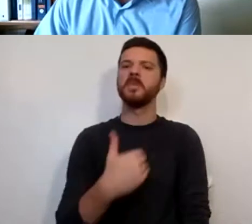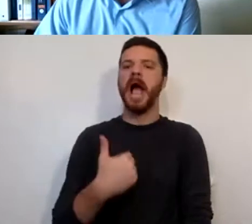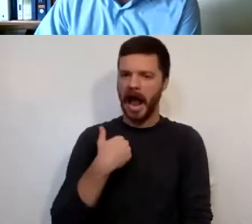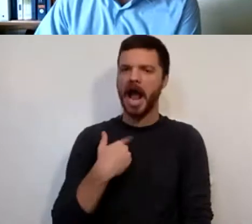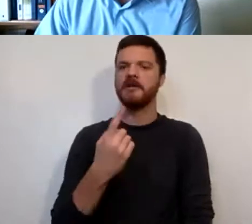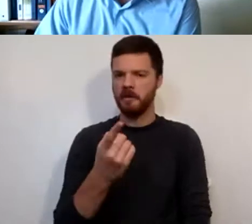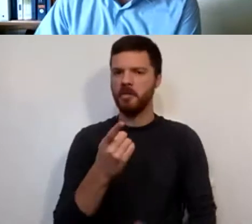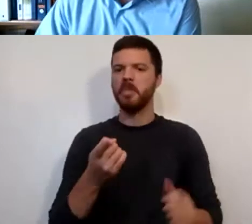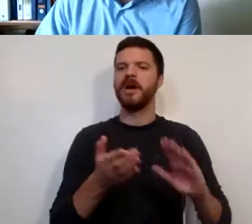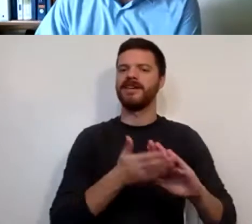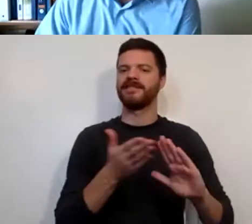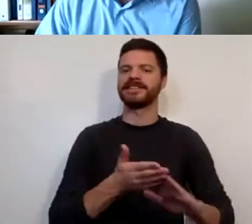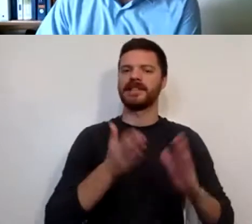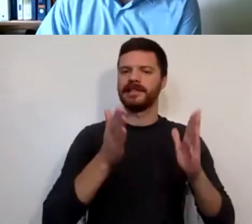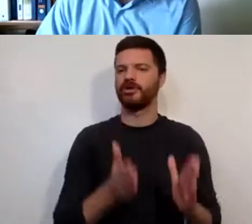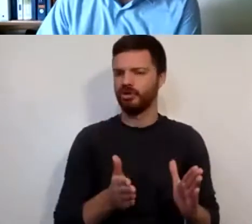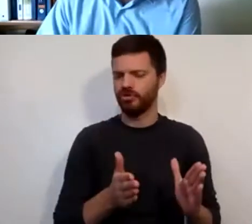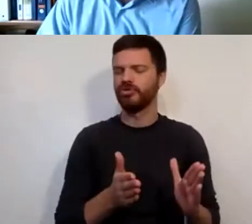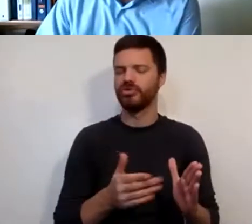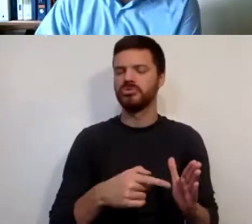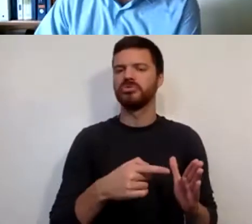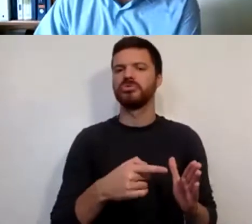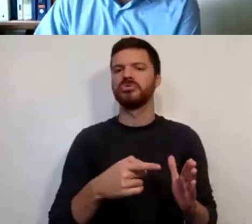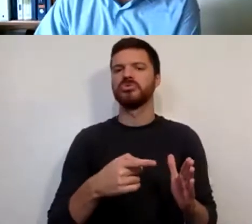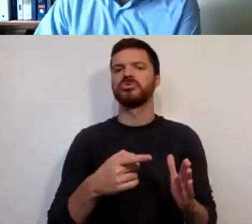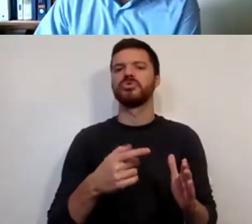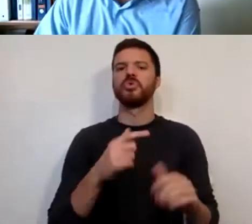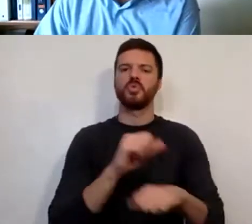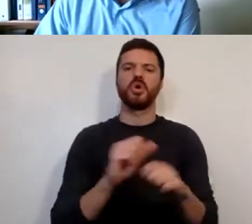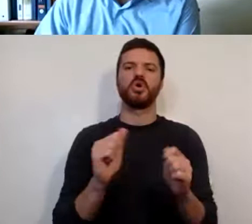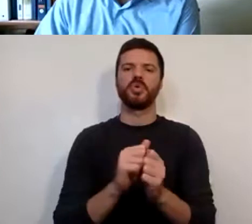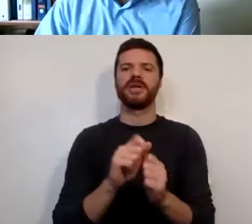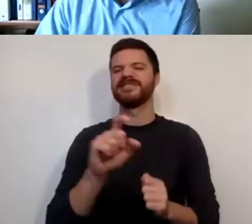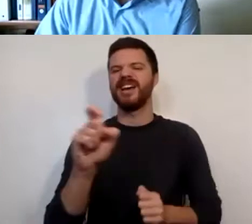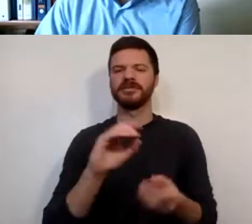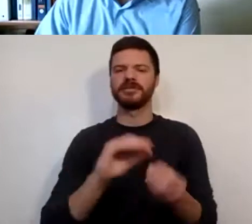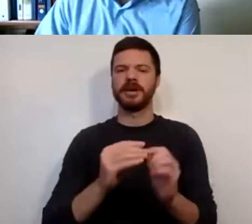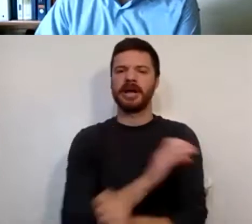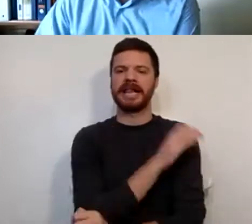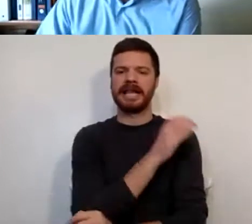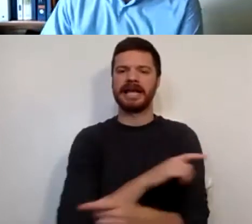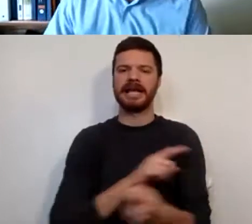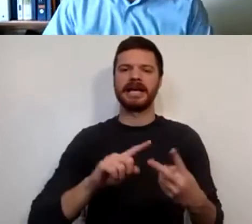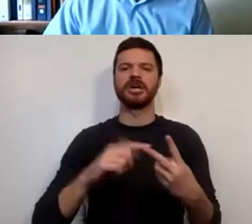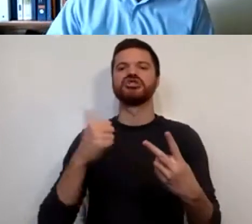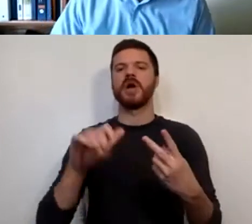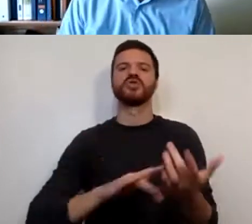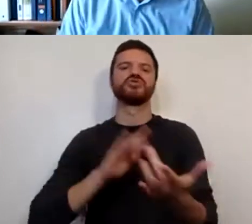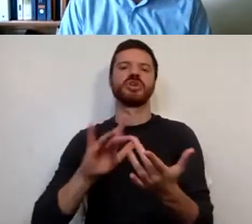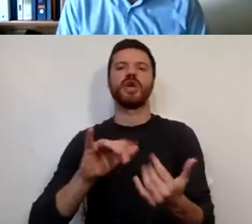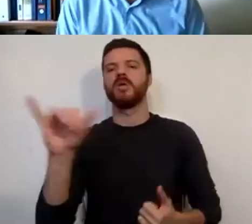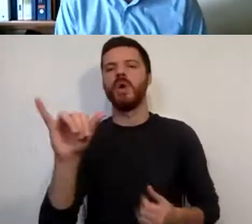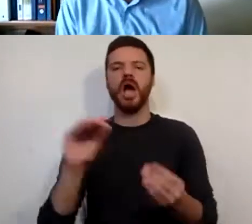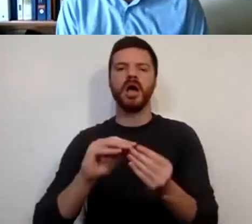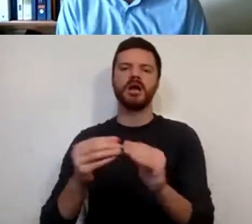is going to try to work with X number of clinics, and we're going to try to engage Y number of clinical staff from each